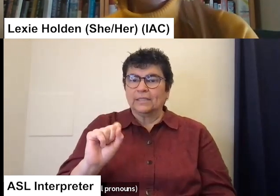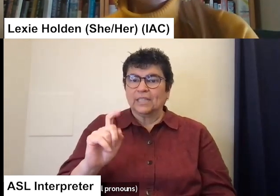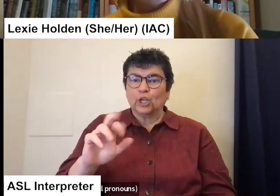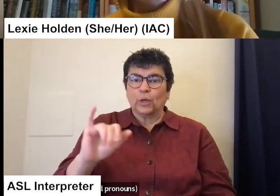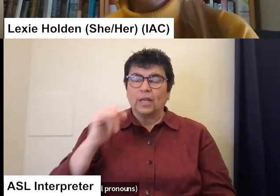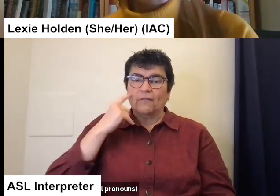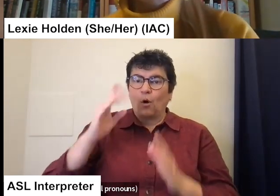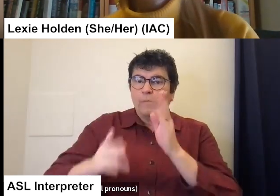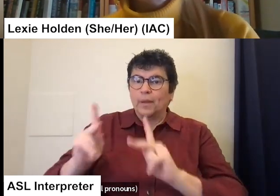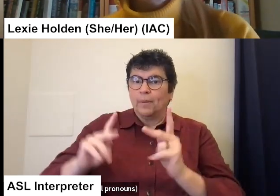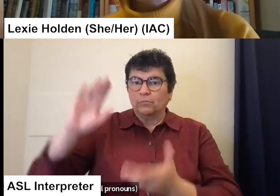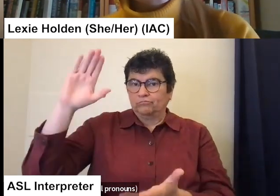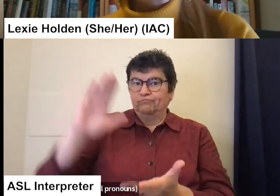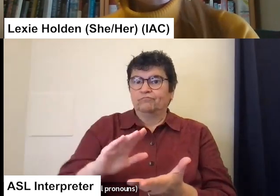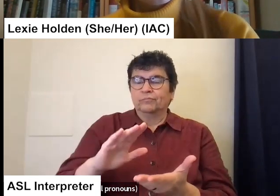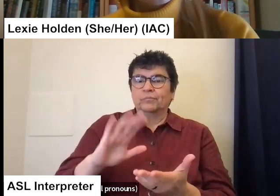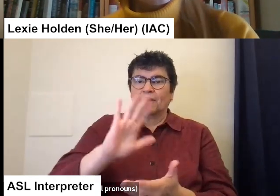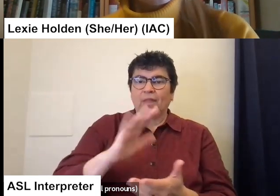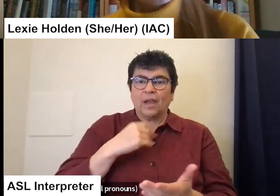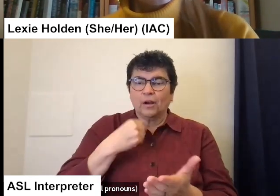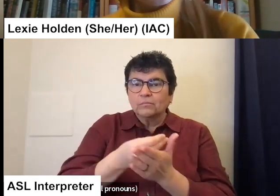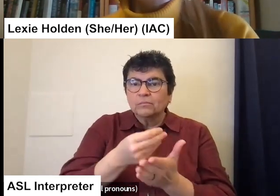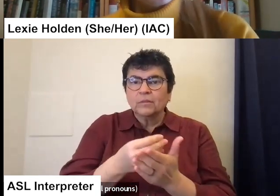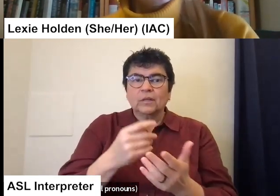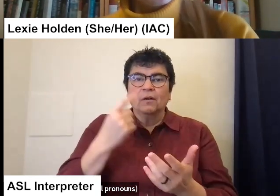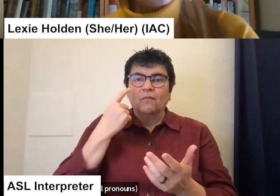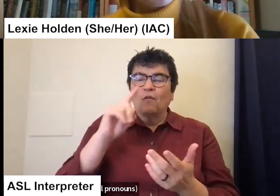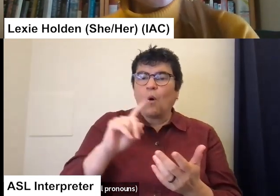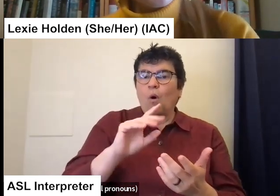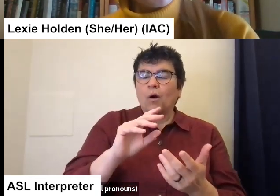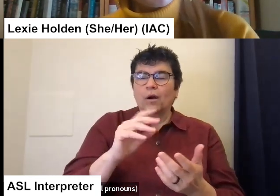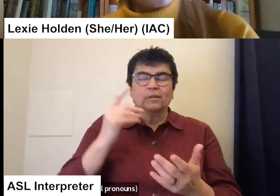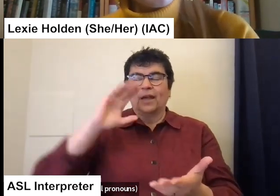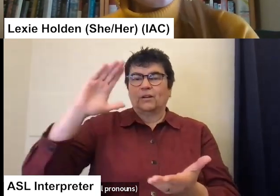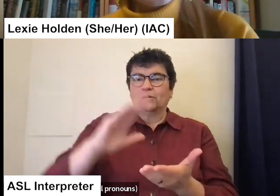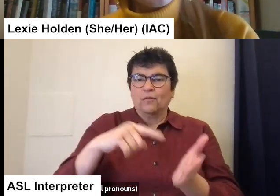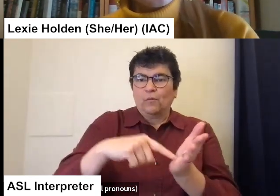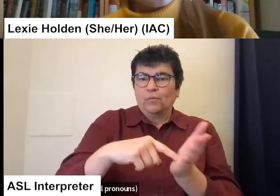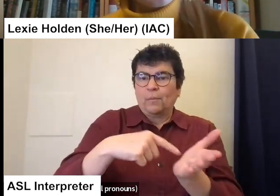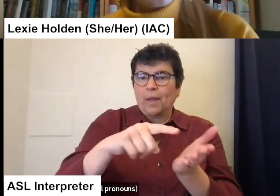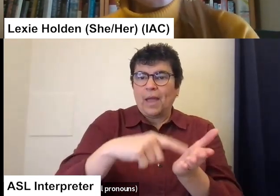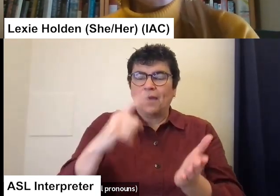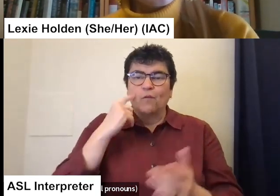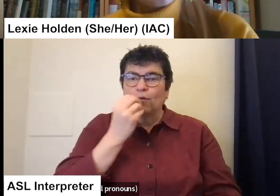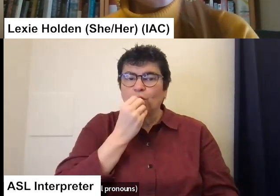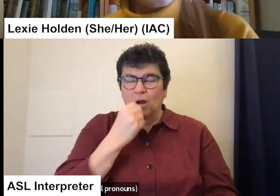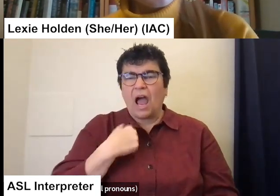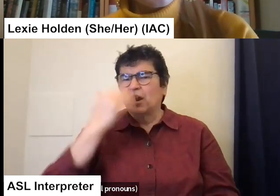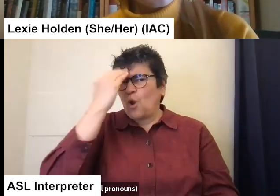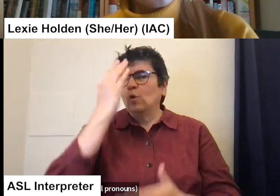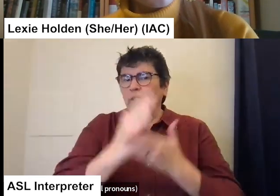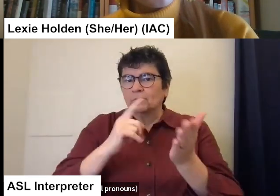you're, talking about, some of the good things that have happened, there's been that. And I know that